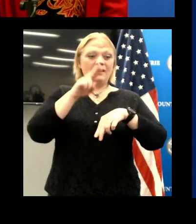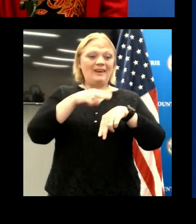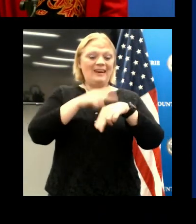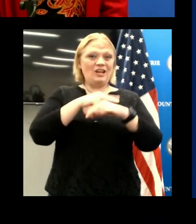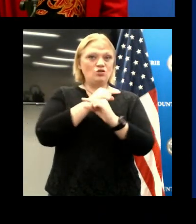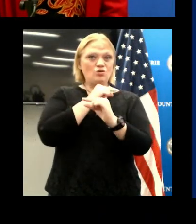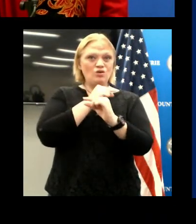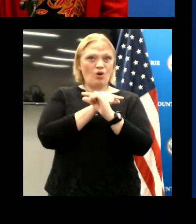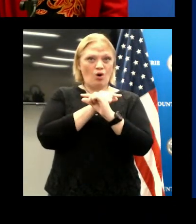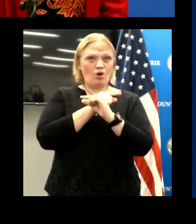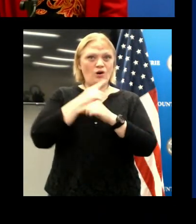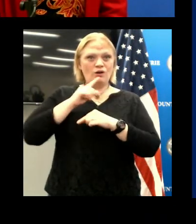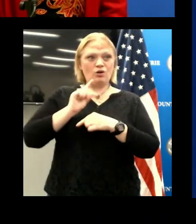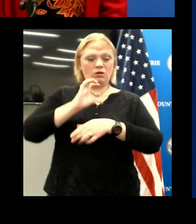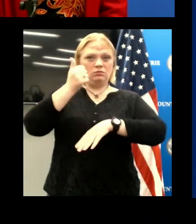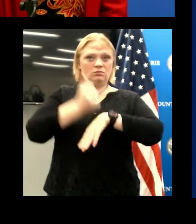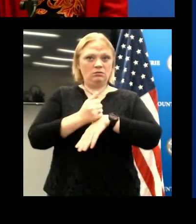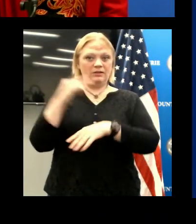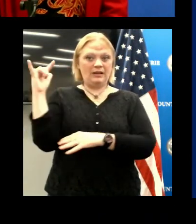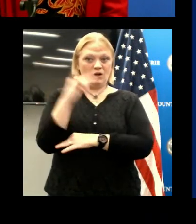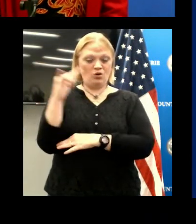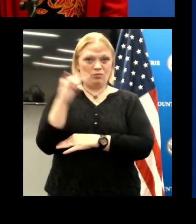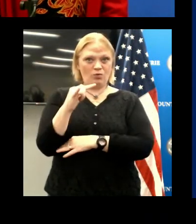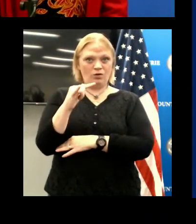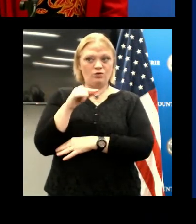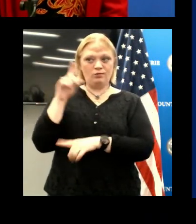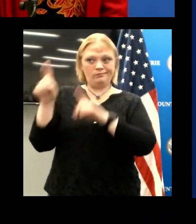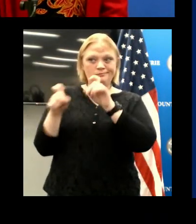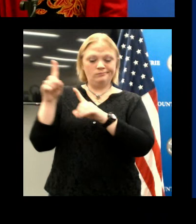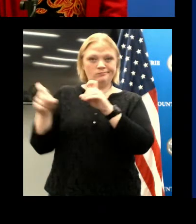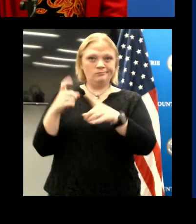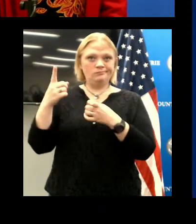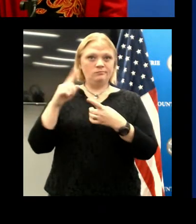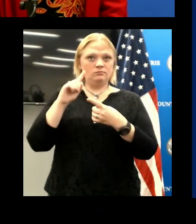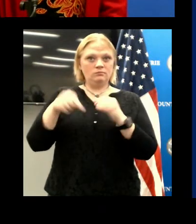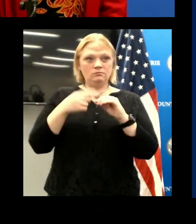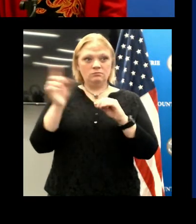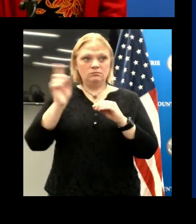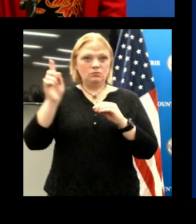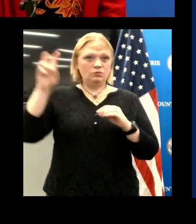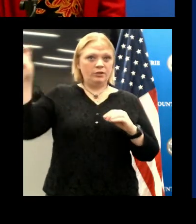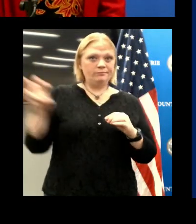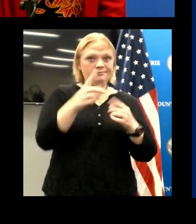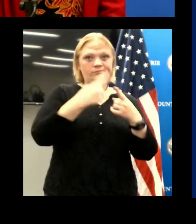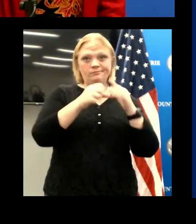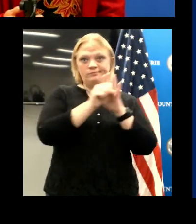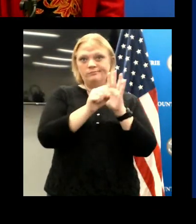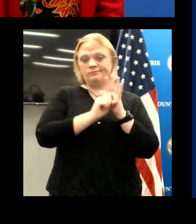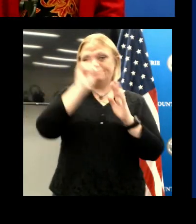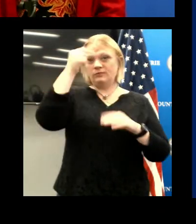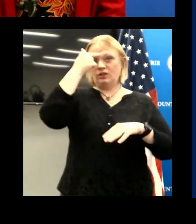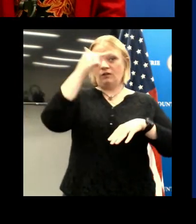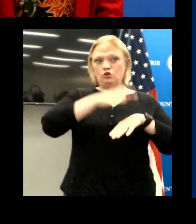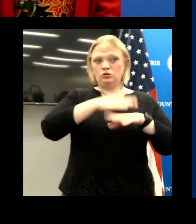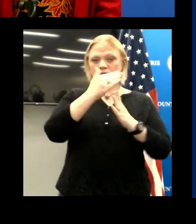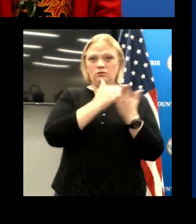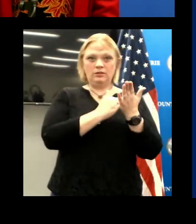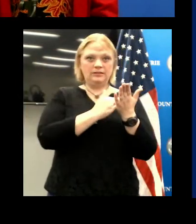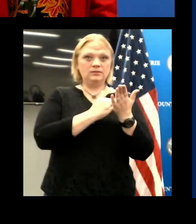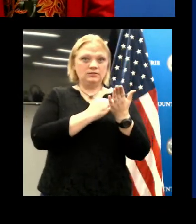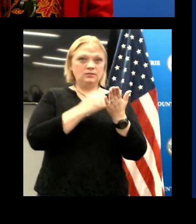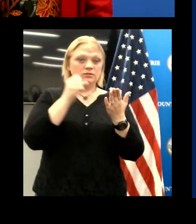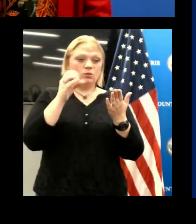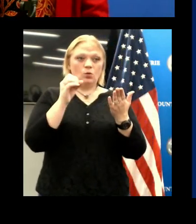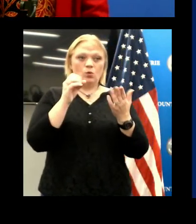airports to collect information from people traveling from states on the governor's travel advisory about their travel. So